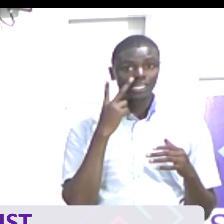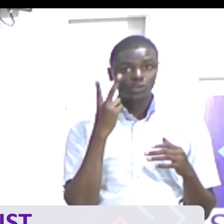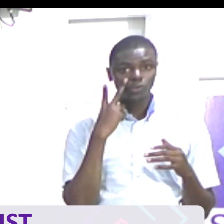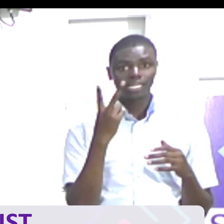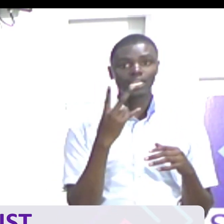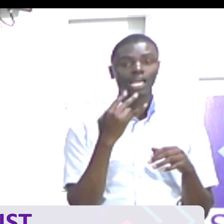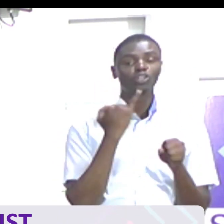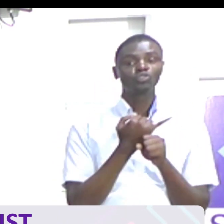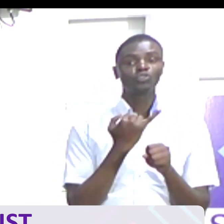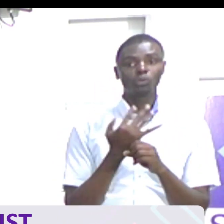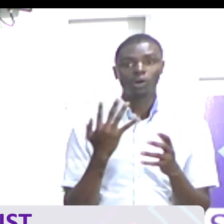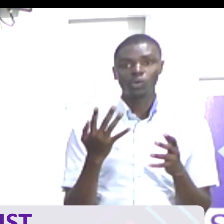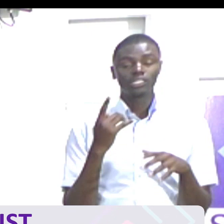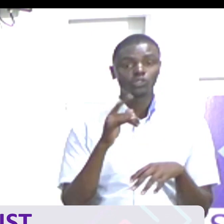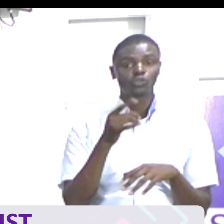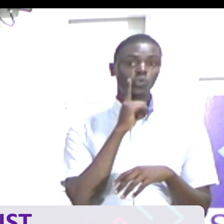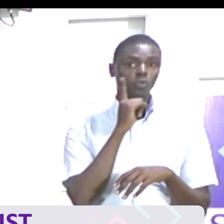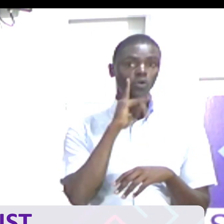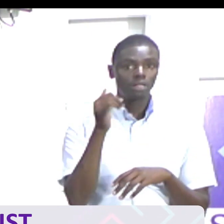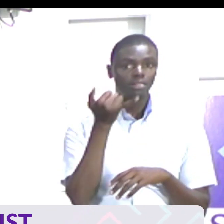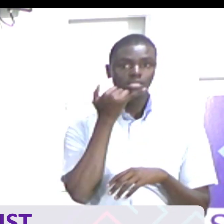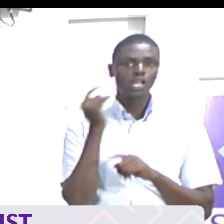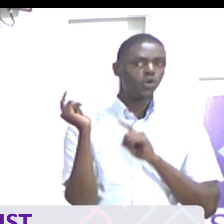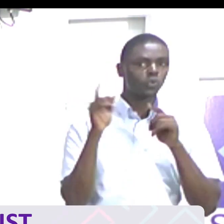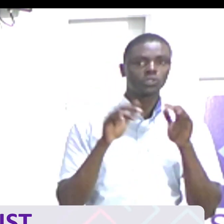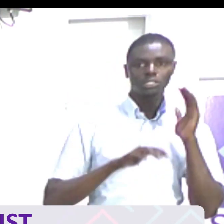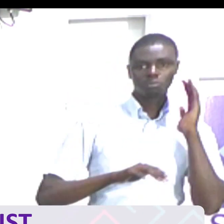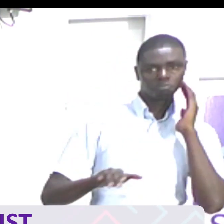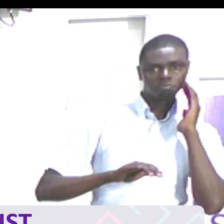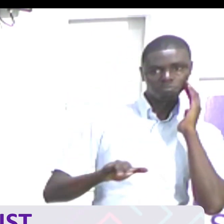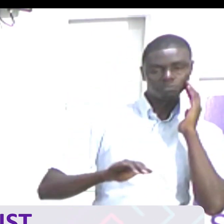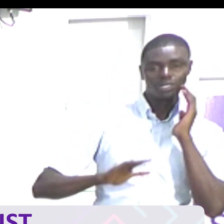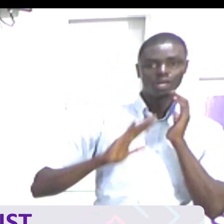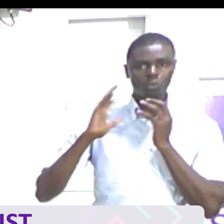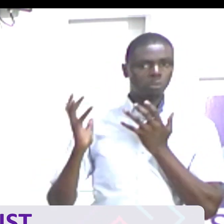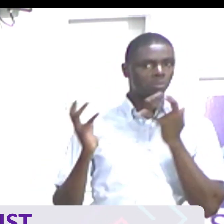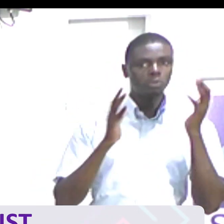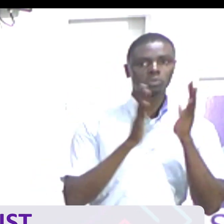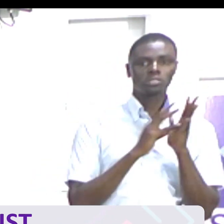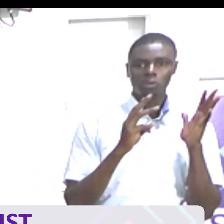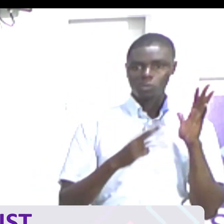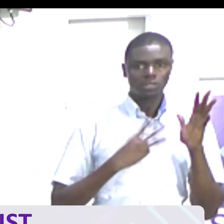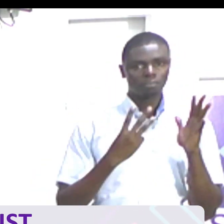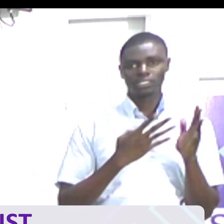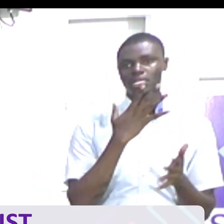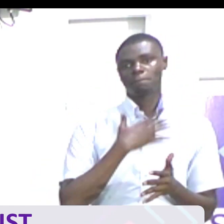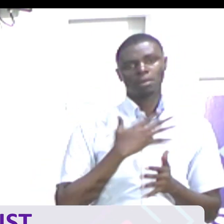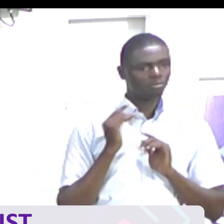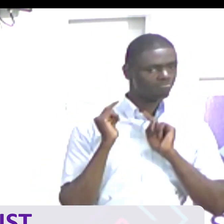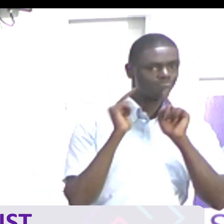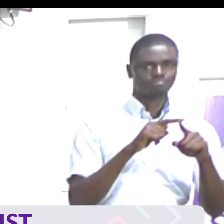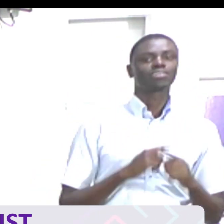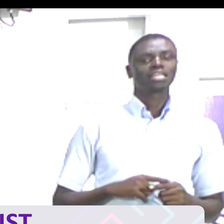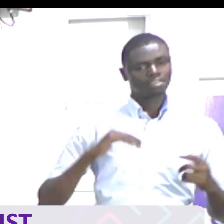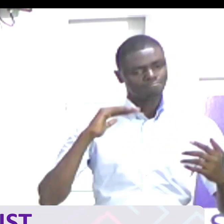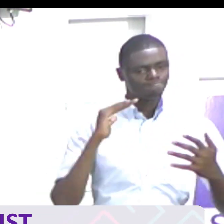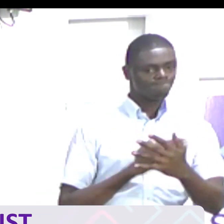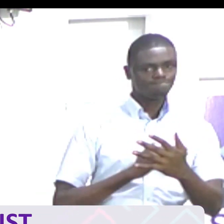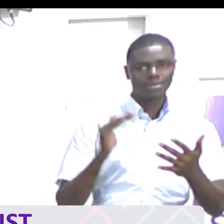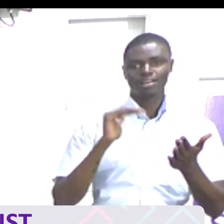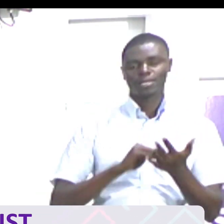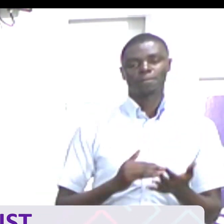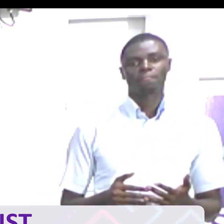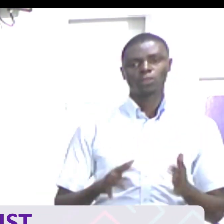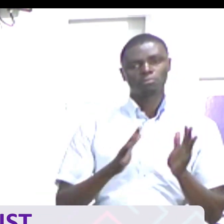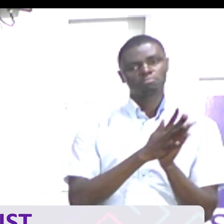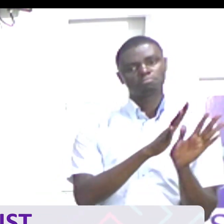Lakini kesho mpigie simu ambaye oya moyo kuja ubambe watu wale. Atapula una machine. Sasa. Ukuje tena uwaroge au sio? So big